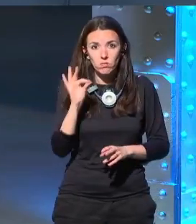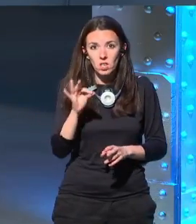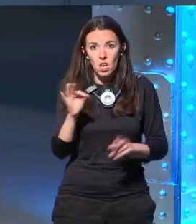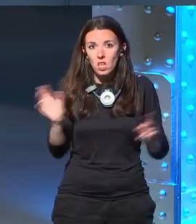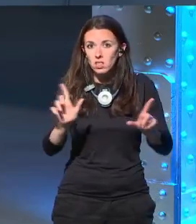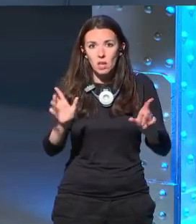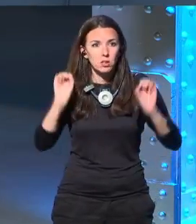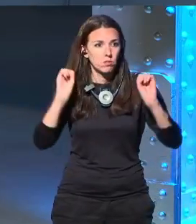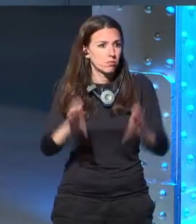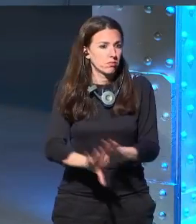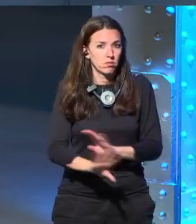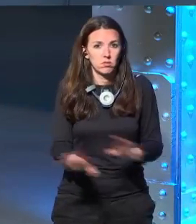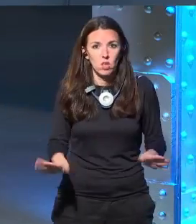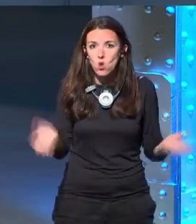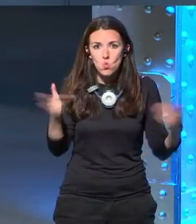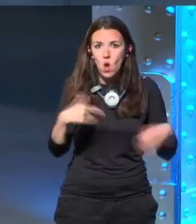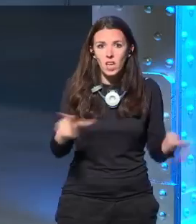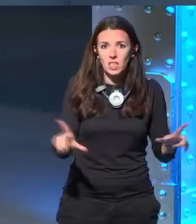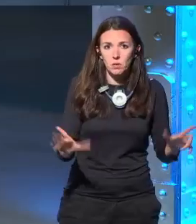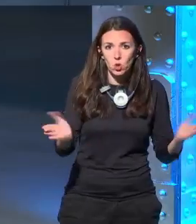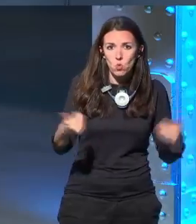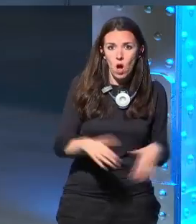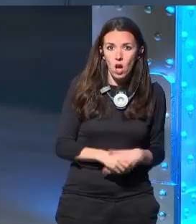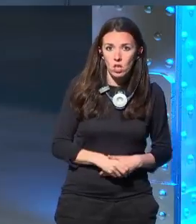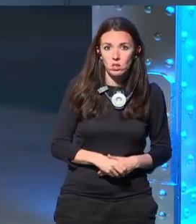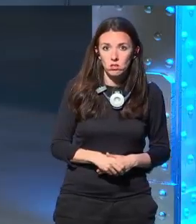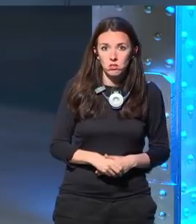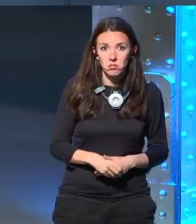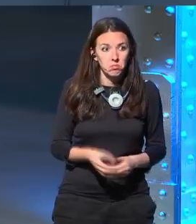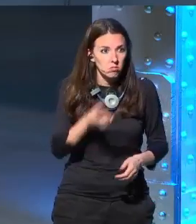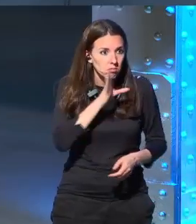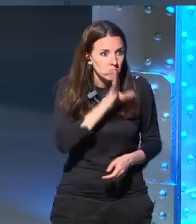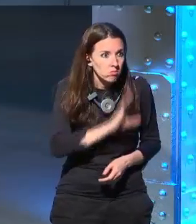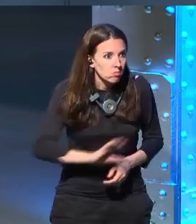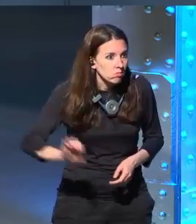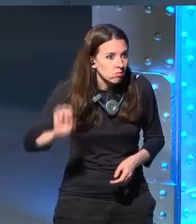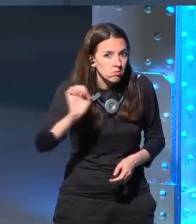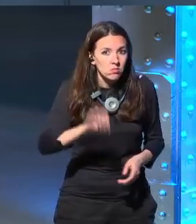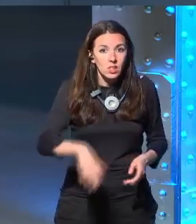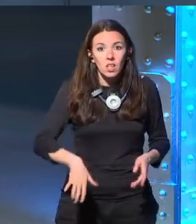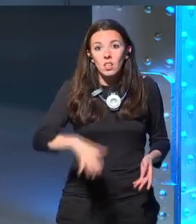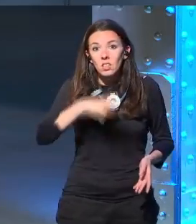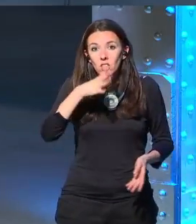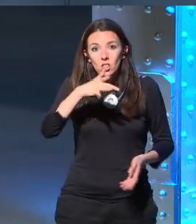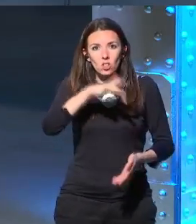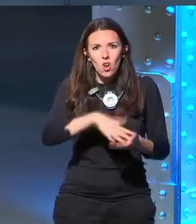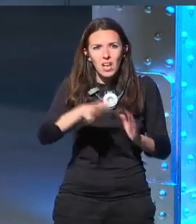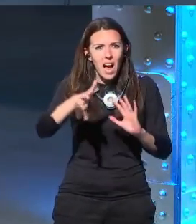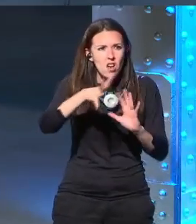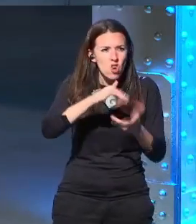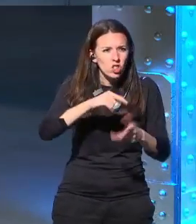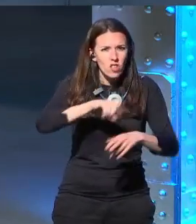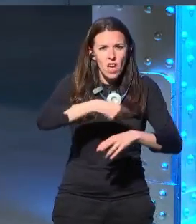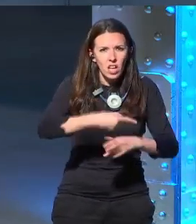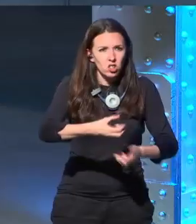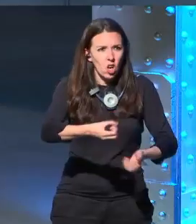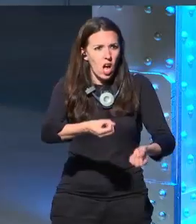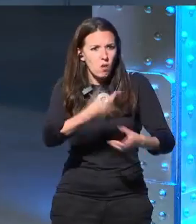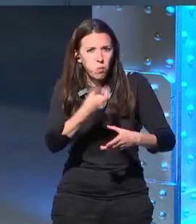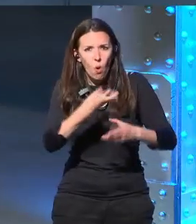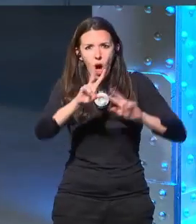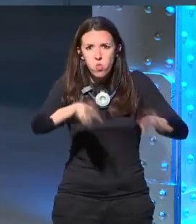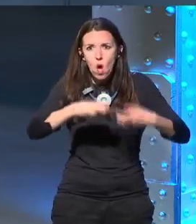We have no television. This is great. We don't get the news every hour being updated. When